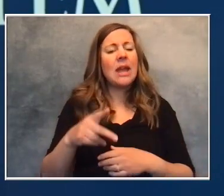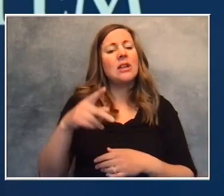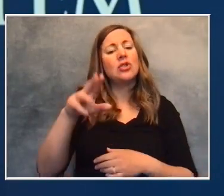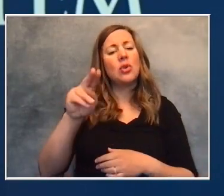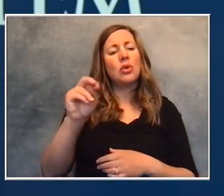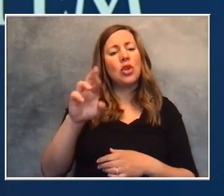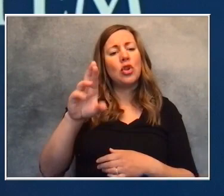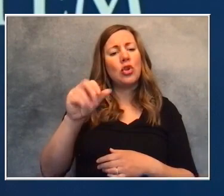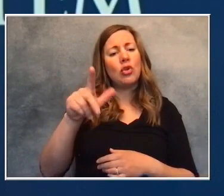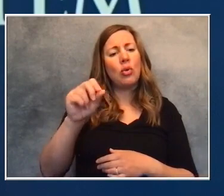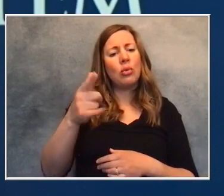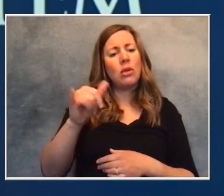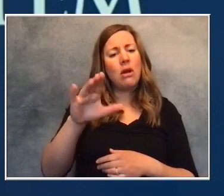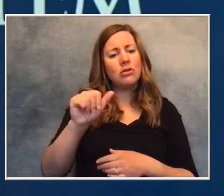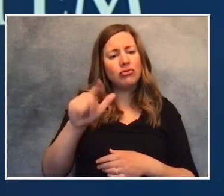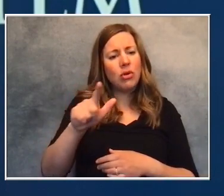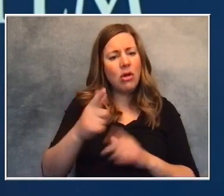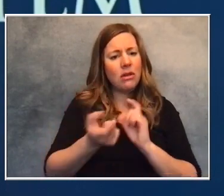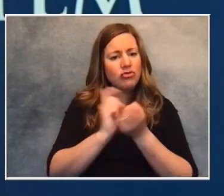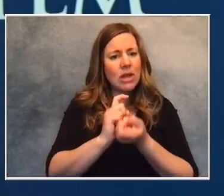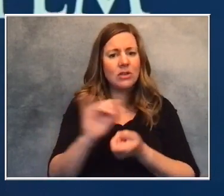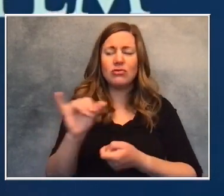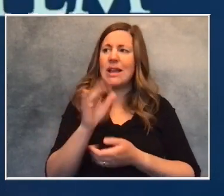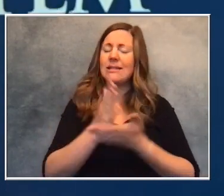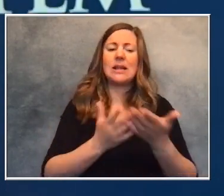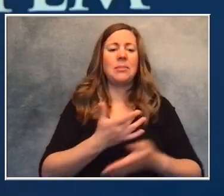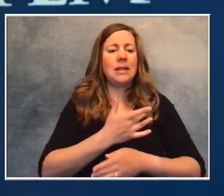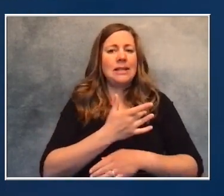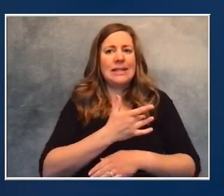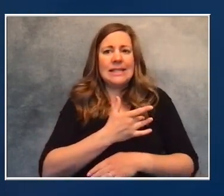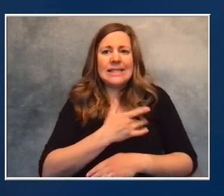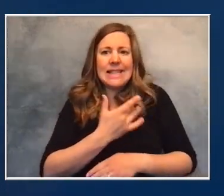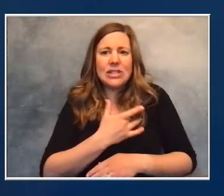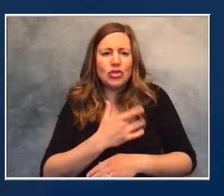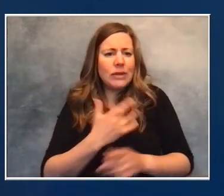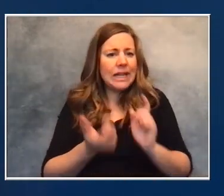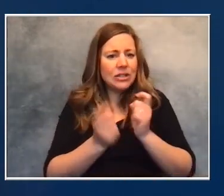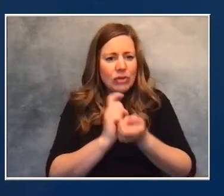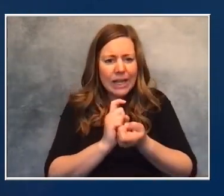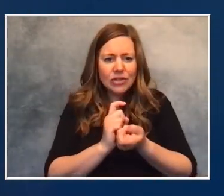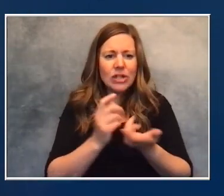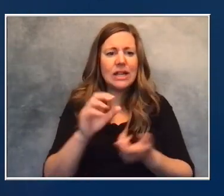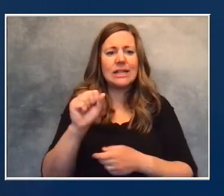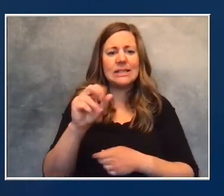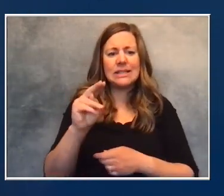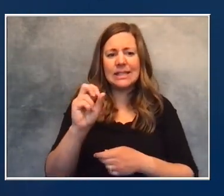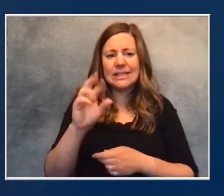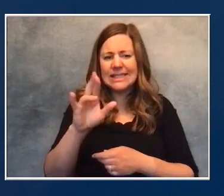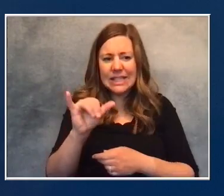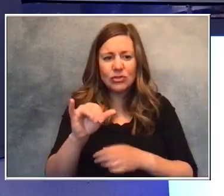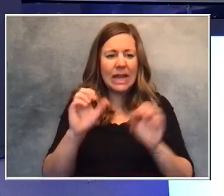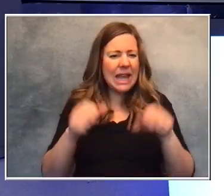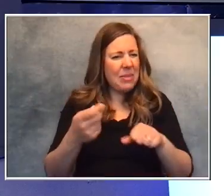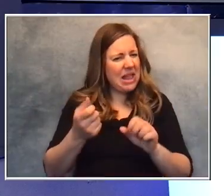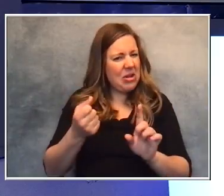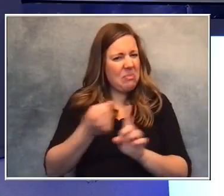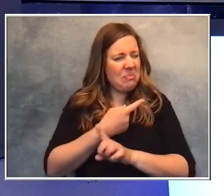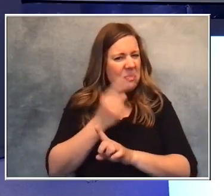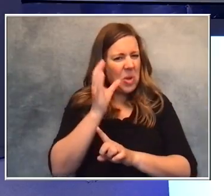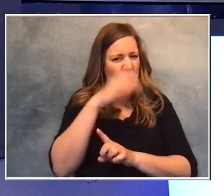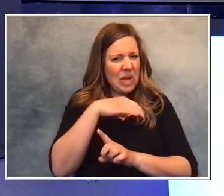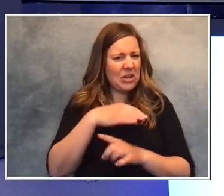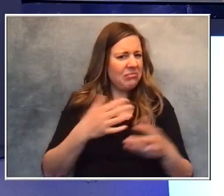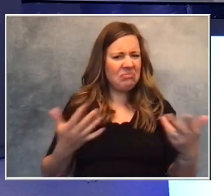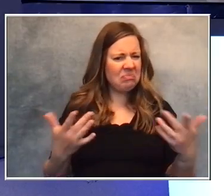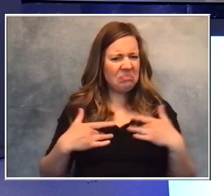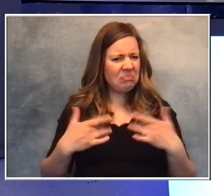that people had, they're having these sensory changes that can be a little odd. Talk to us a little bit about some of that. Well, we knew from the